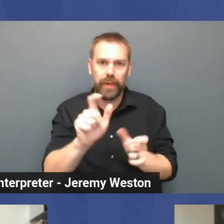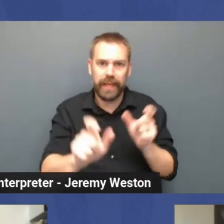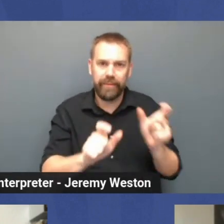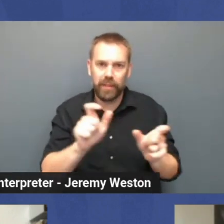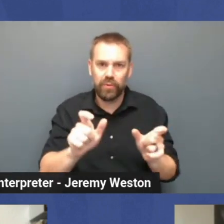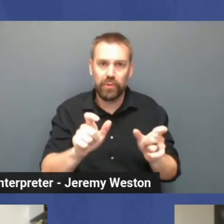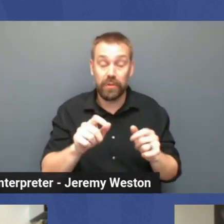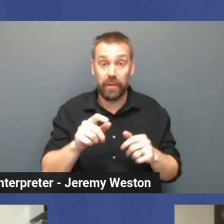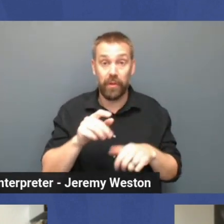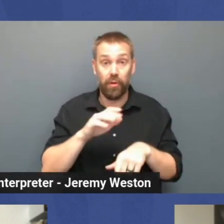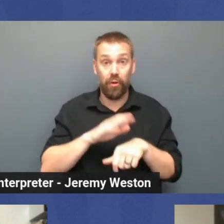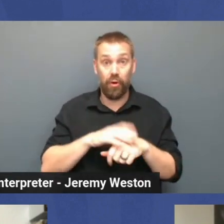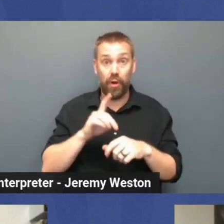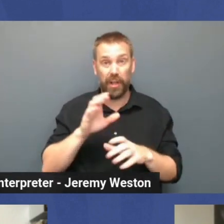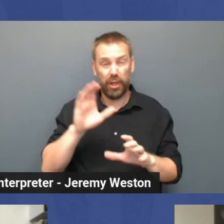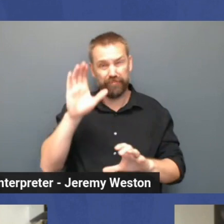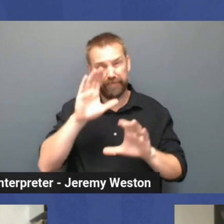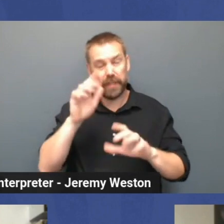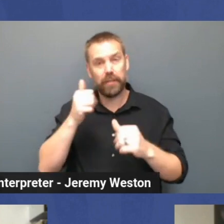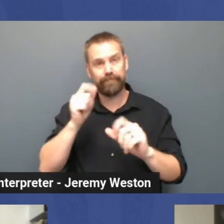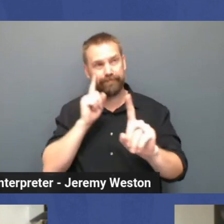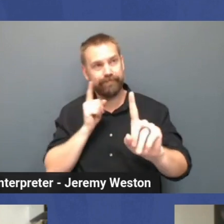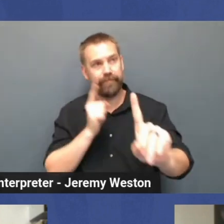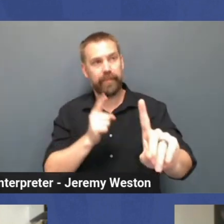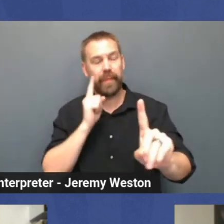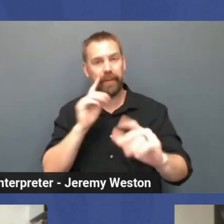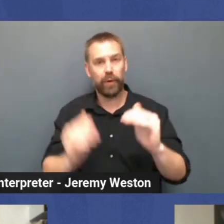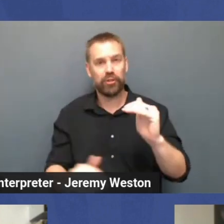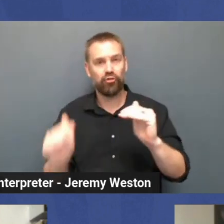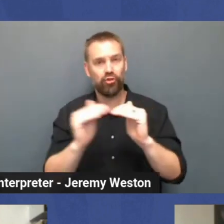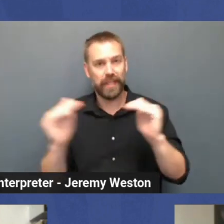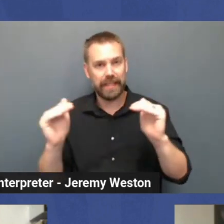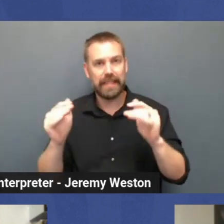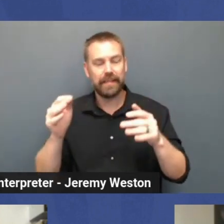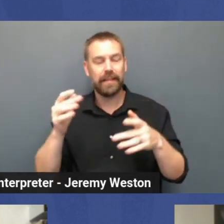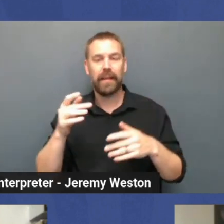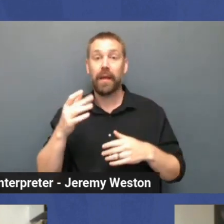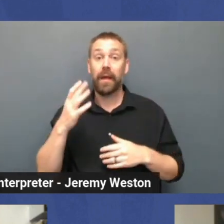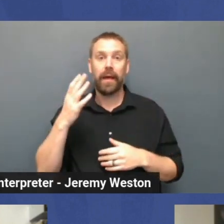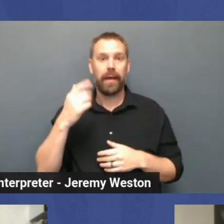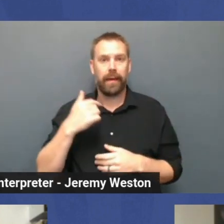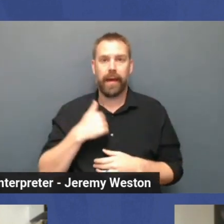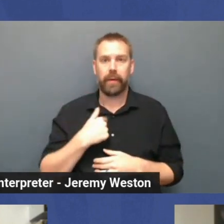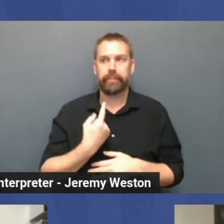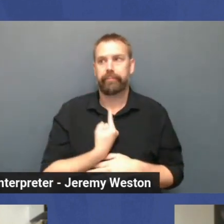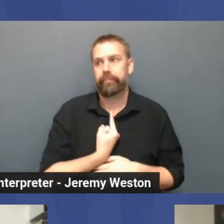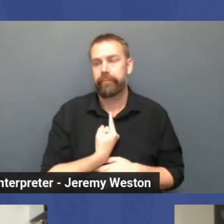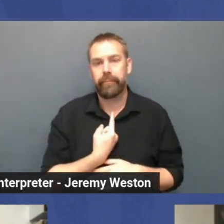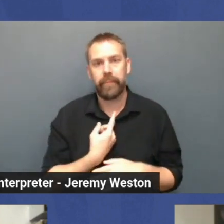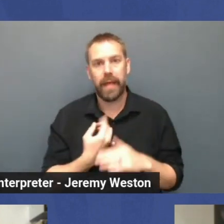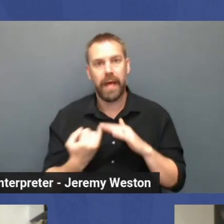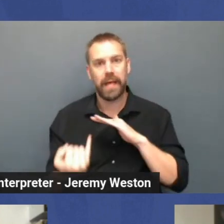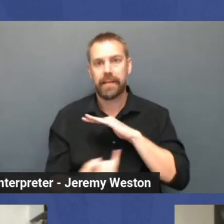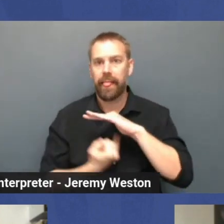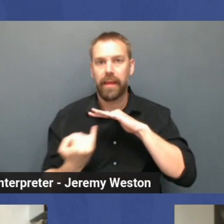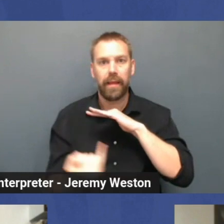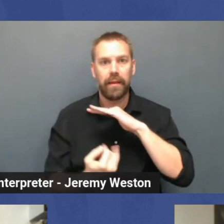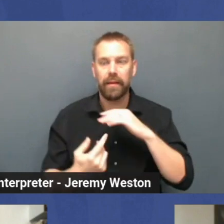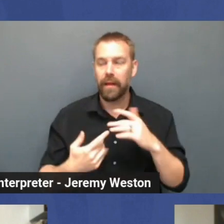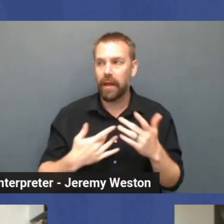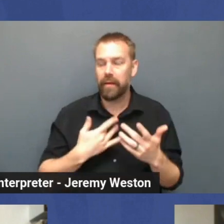this pursuit of justice. Because, like I said, I was completely isolated. I felt alone. I felt